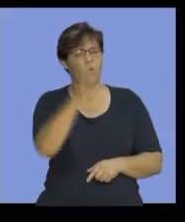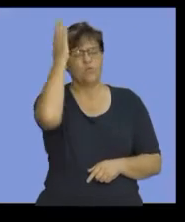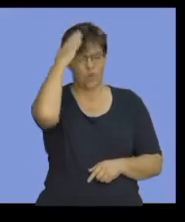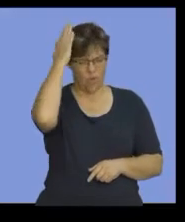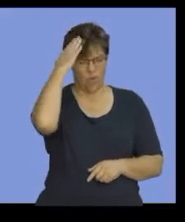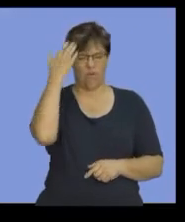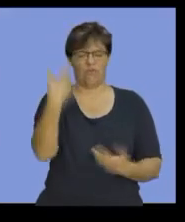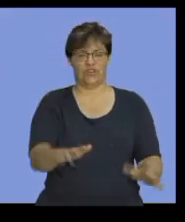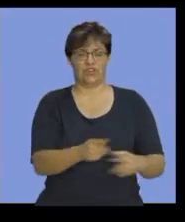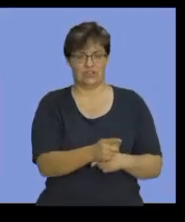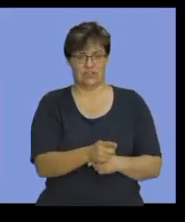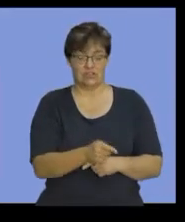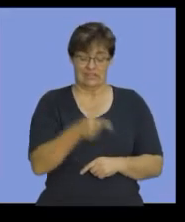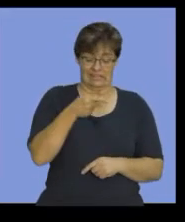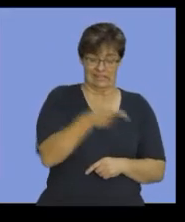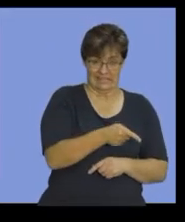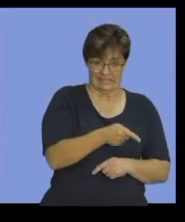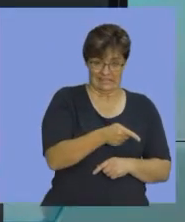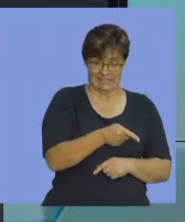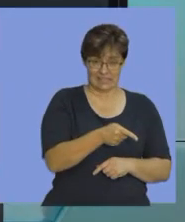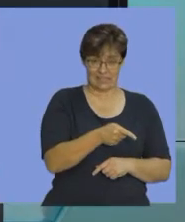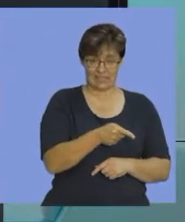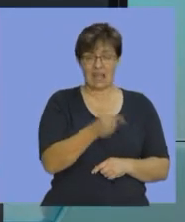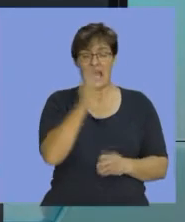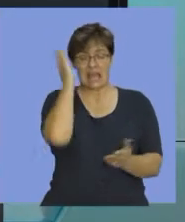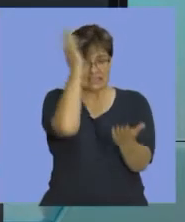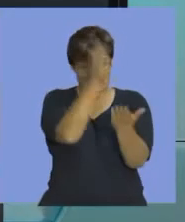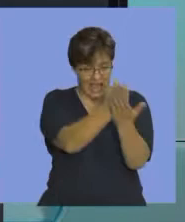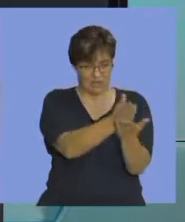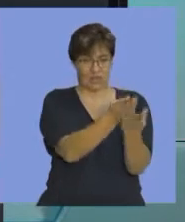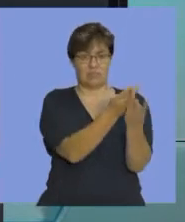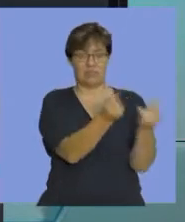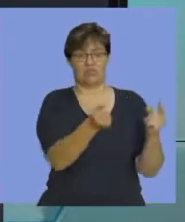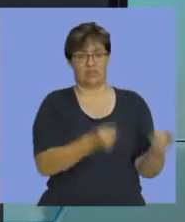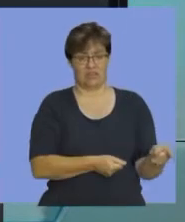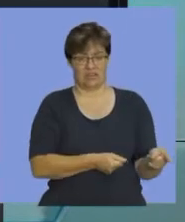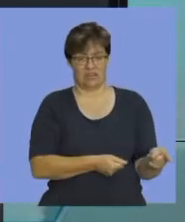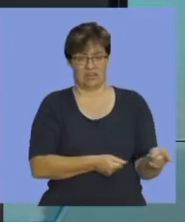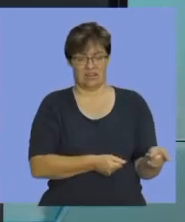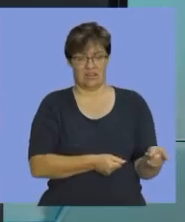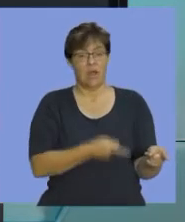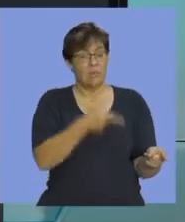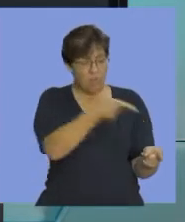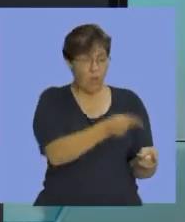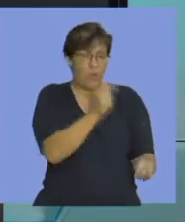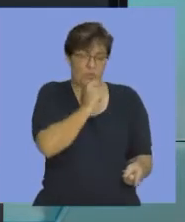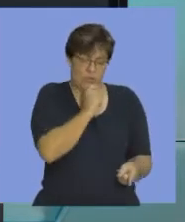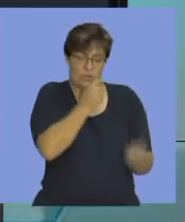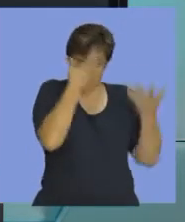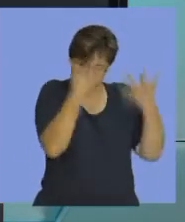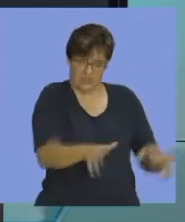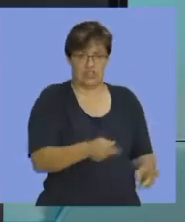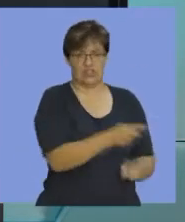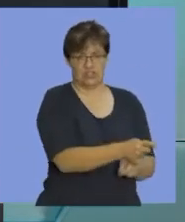that that is your direct materials that were actually used to produce the goods